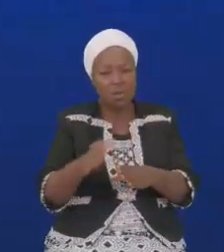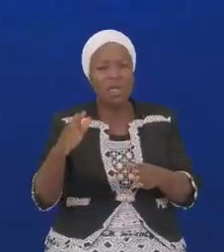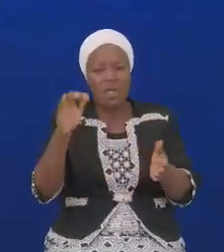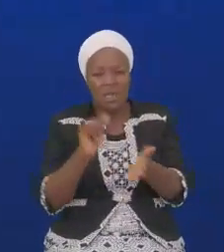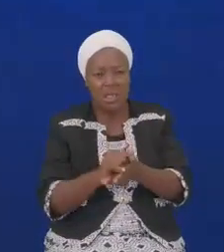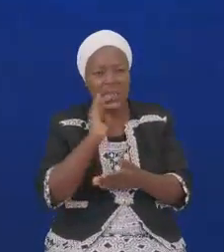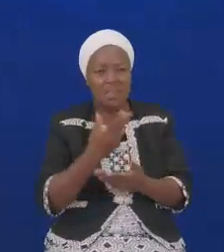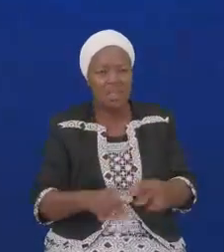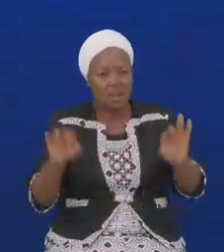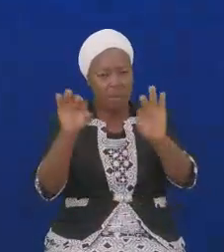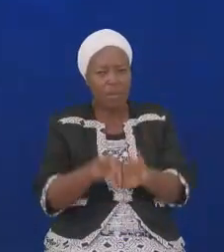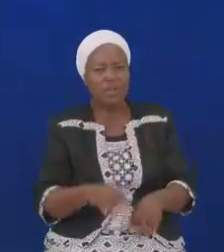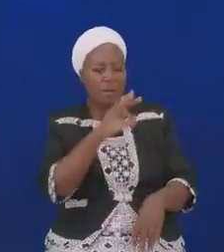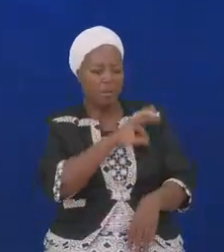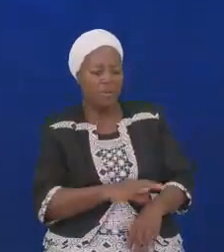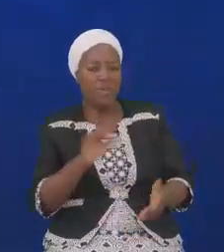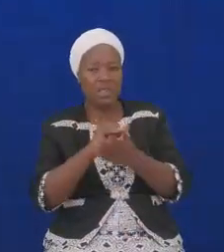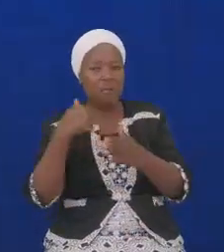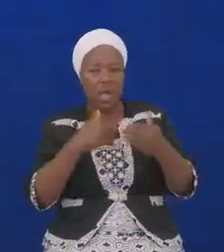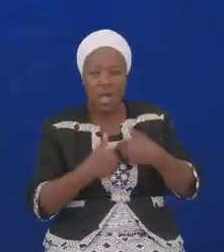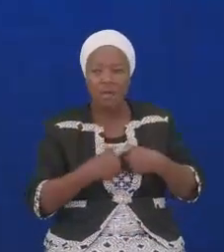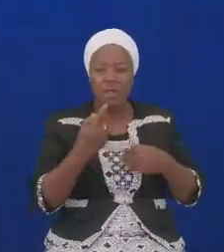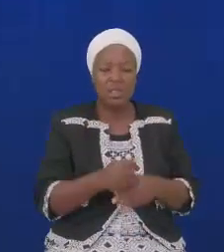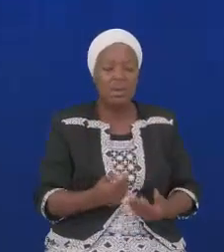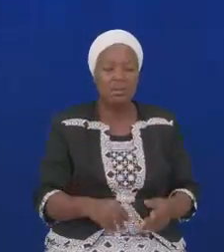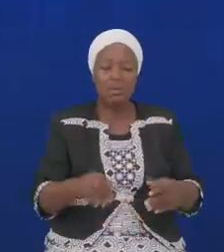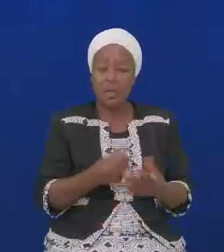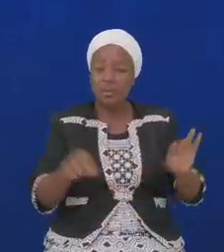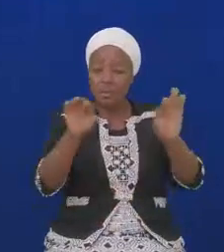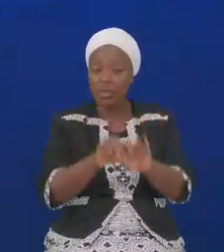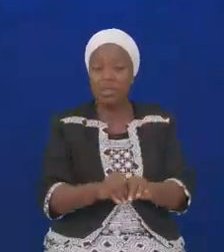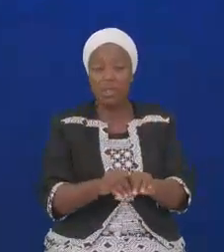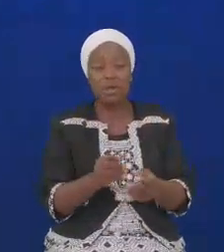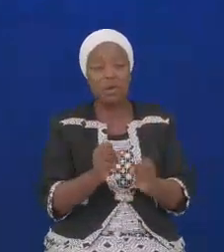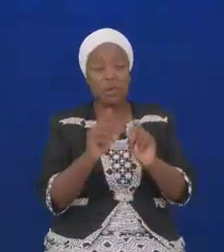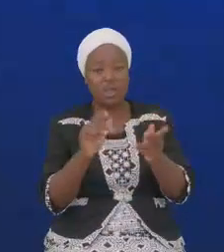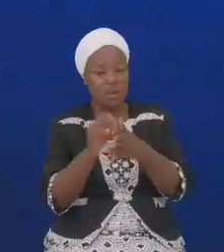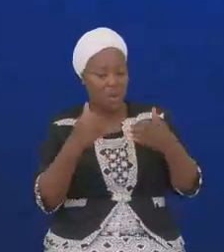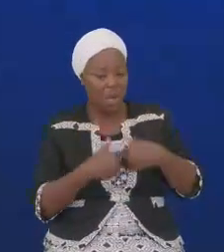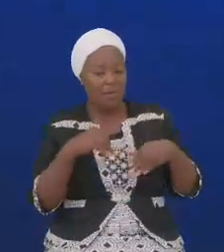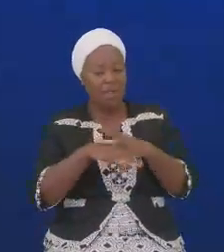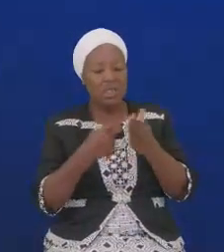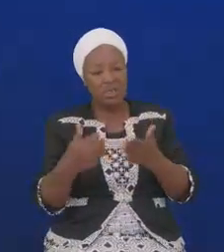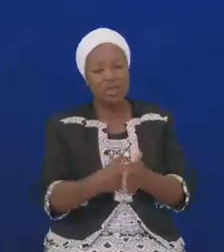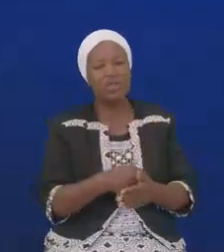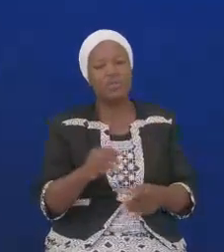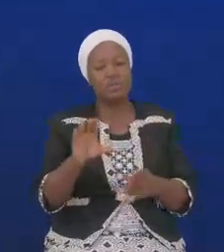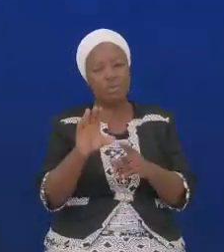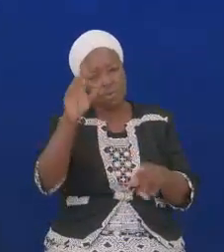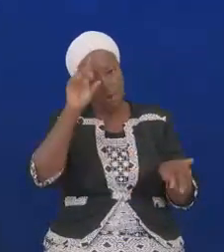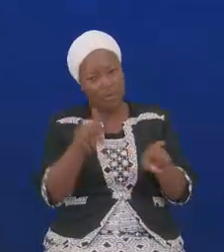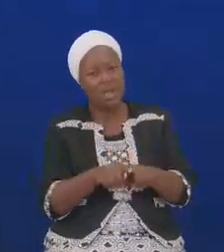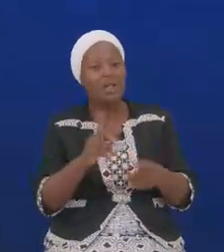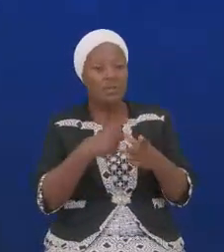the basic benefit we have, the basic privilege we have in the new covenant. Then will I